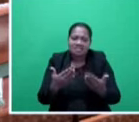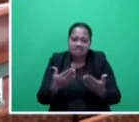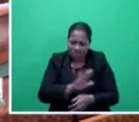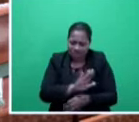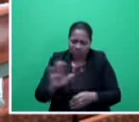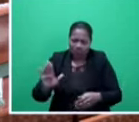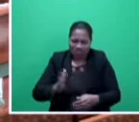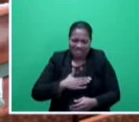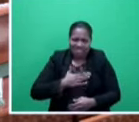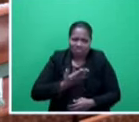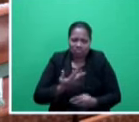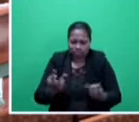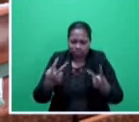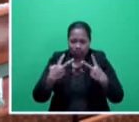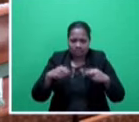Parliament.